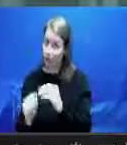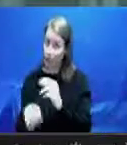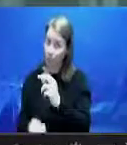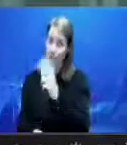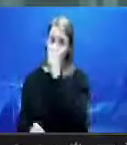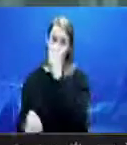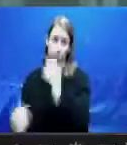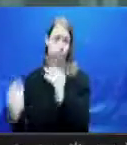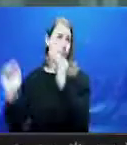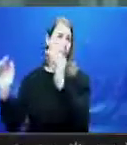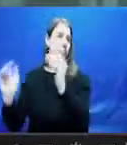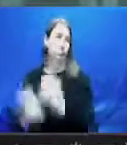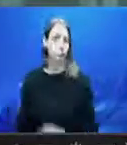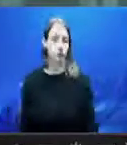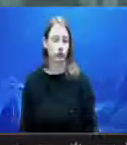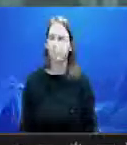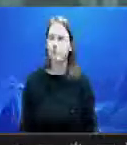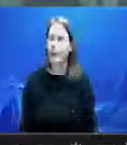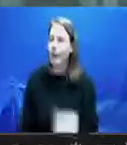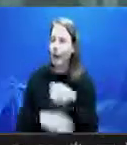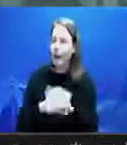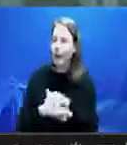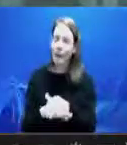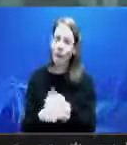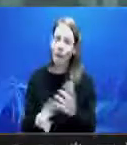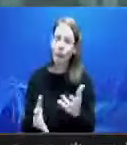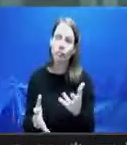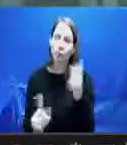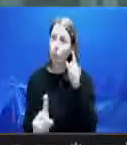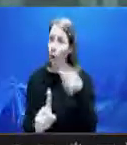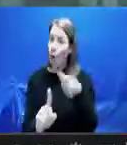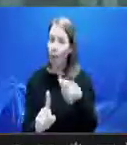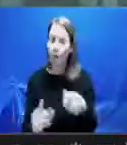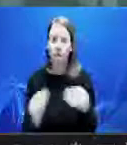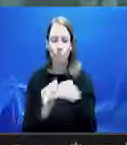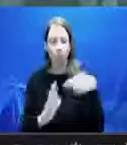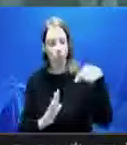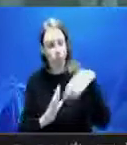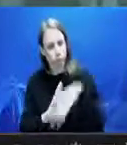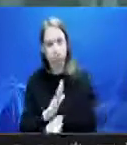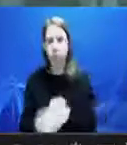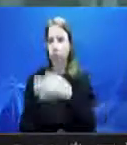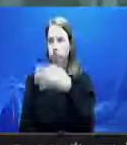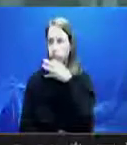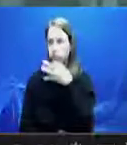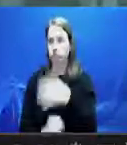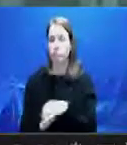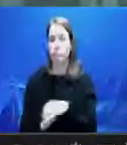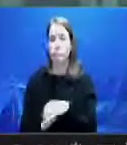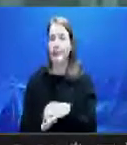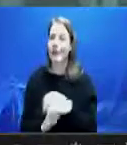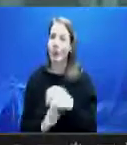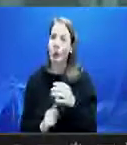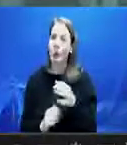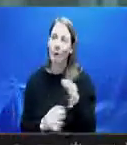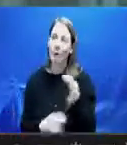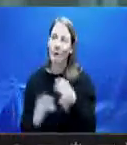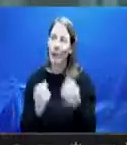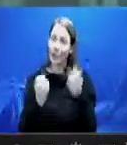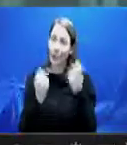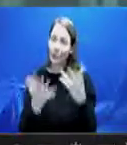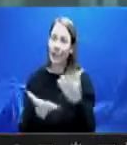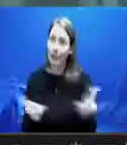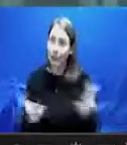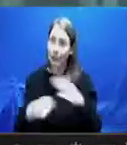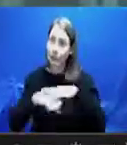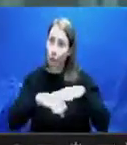far greater depth of mastery. So what you're choosing is fewer things that must be done extremely well. In the case of the standards, I would